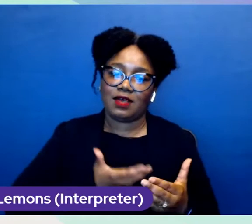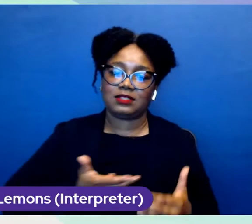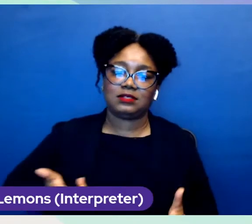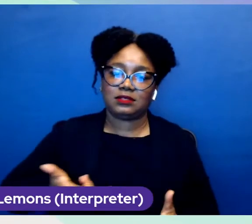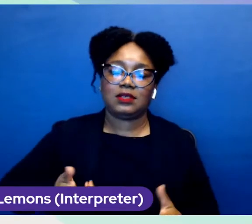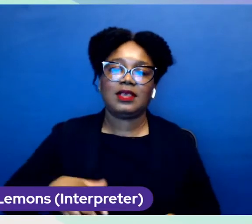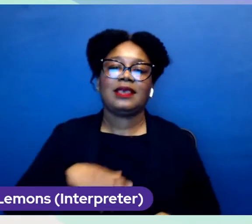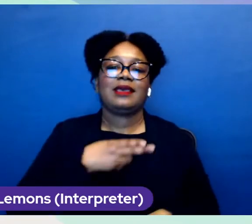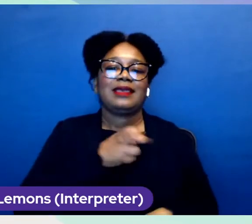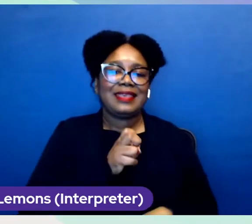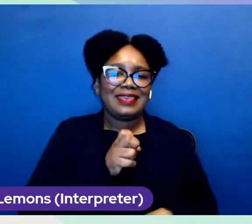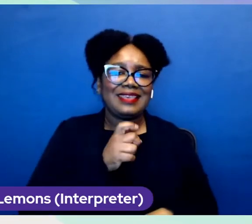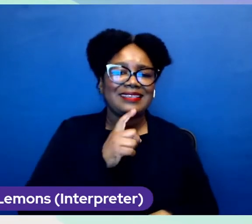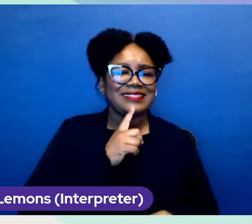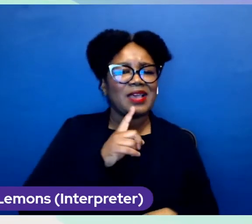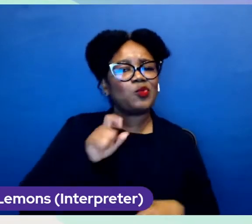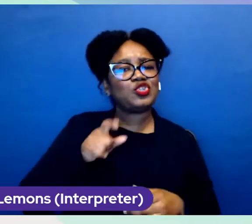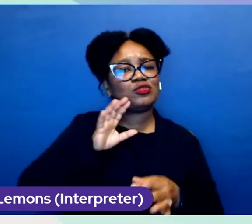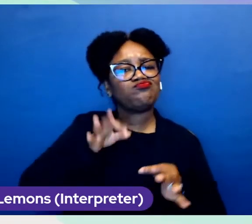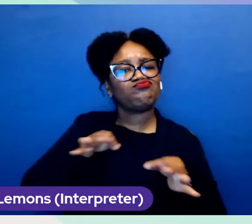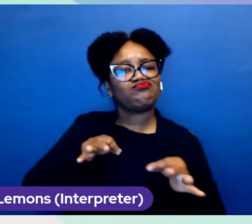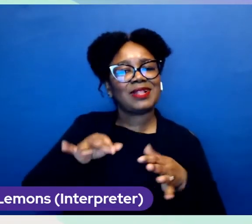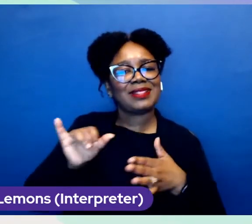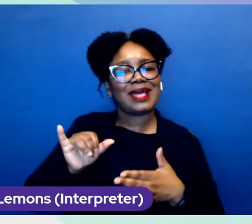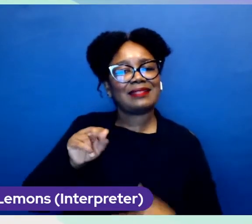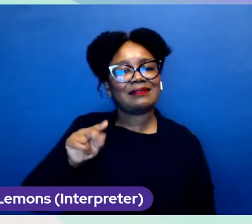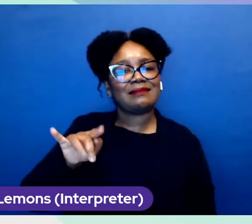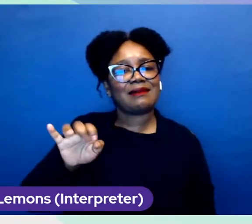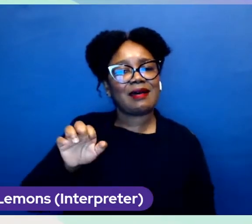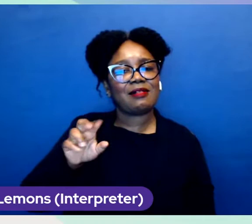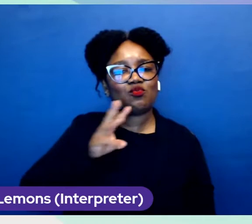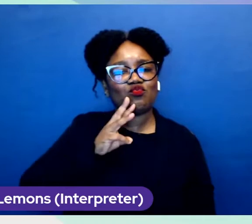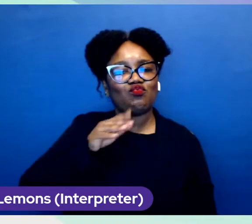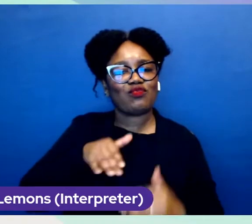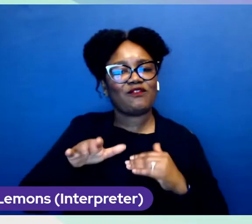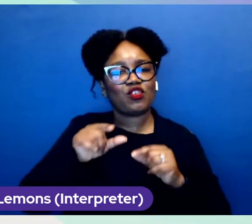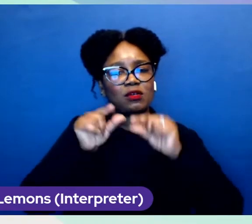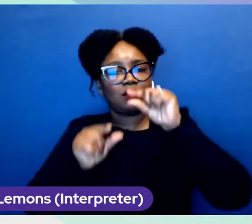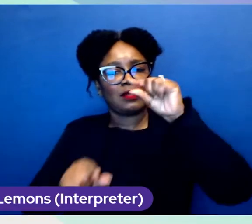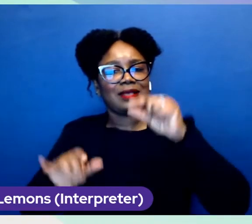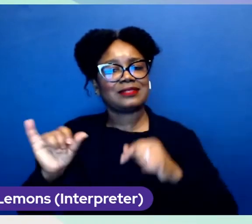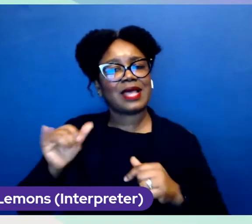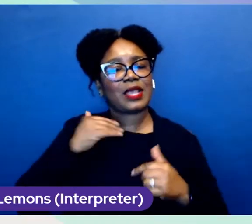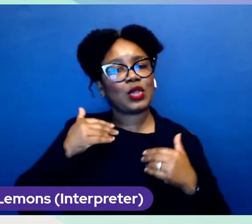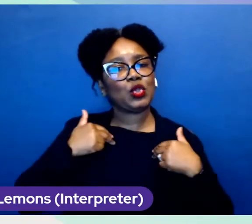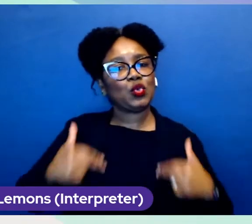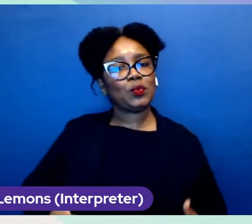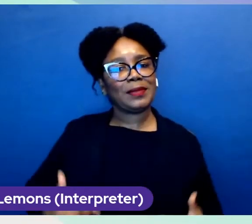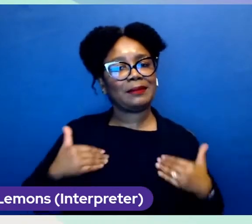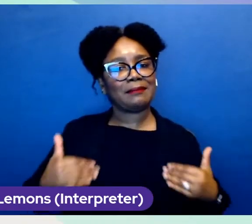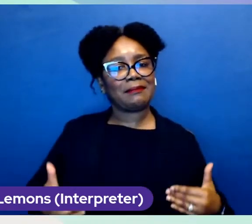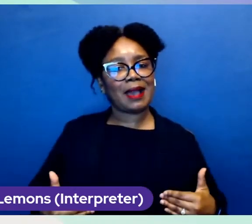of like a human body, and you know, has human parts like head and legs. And I've seen Asia,